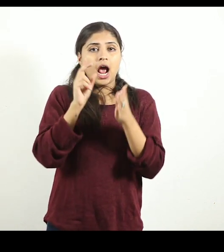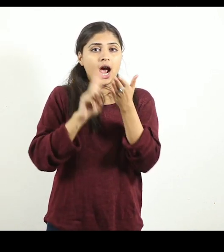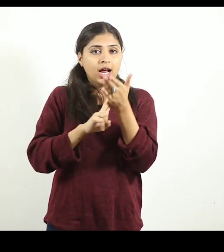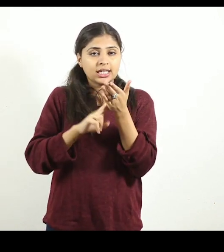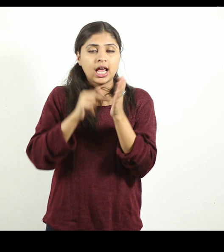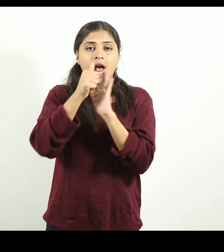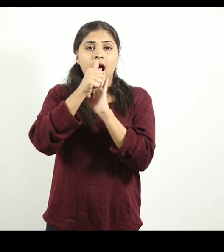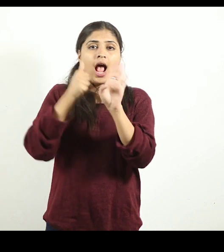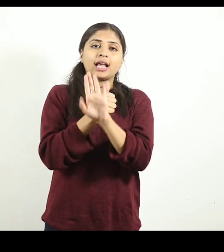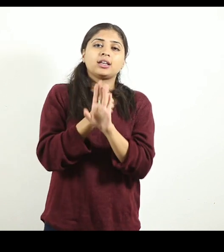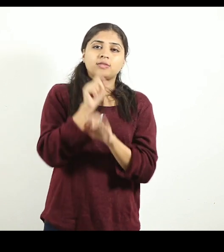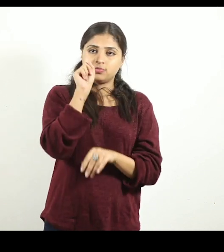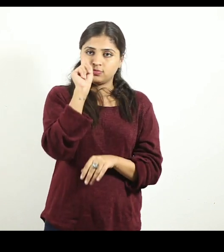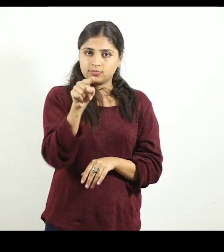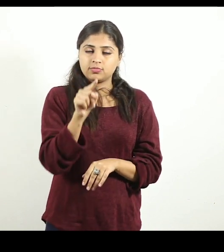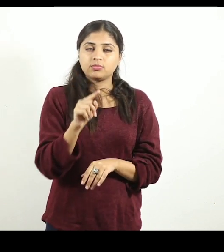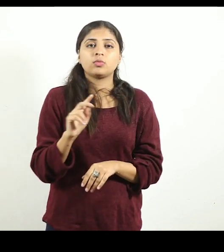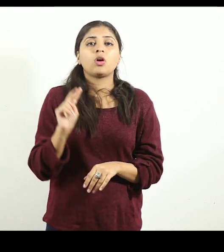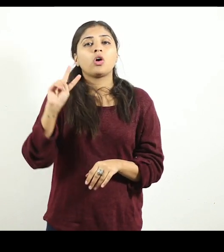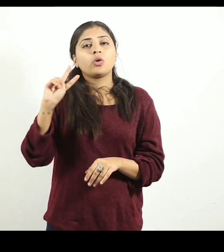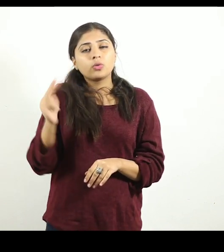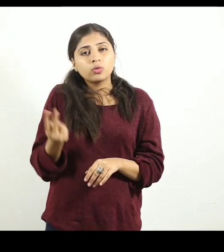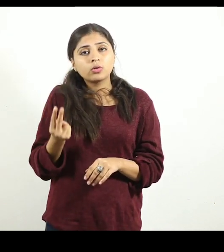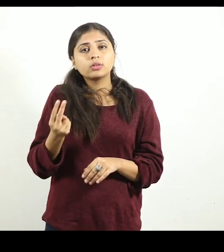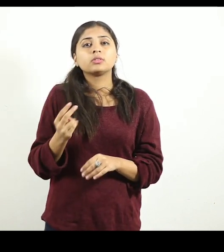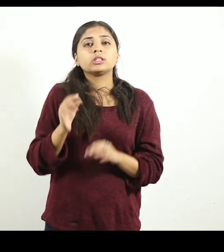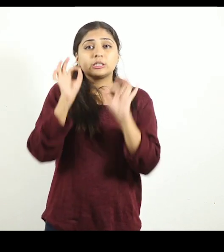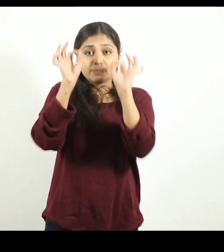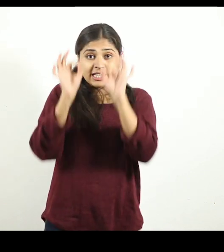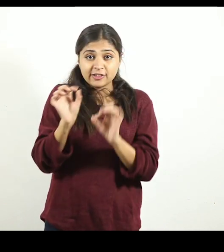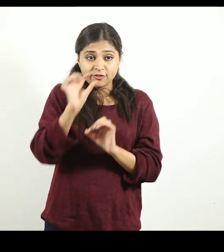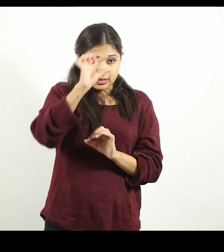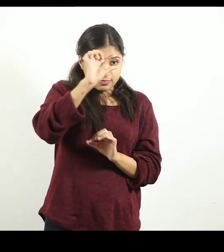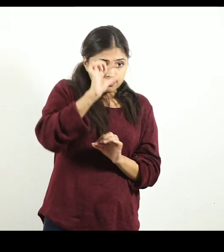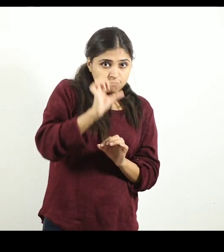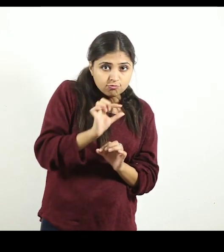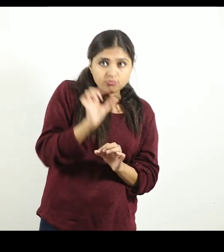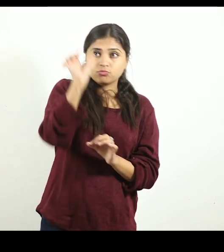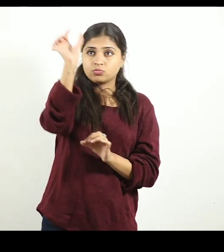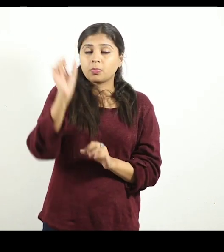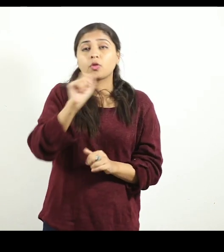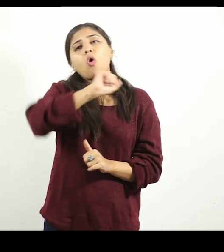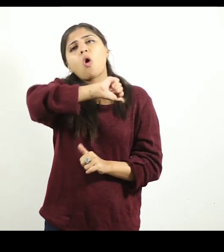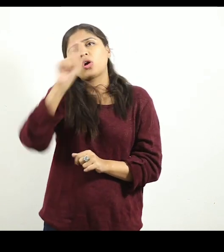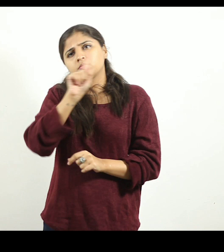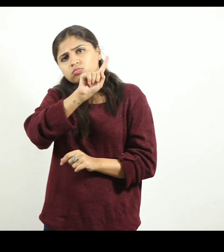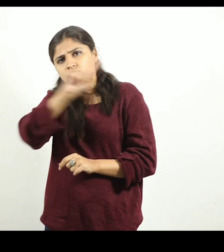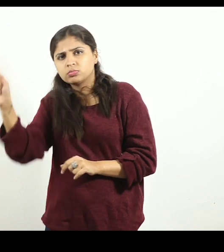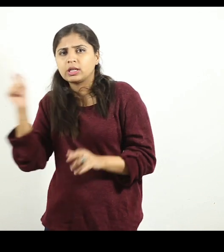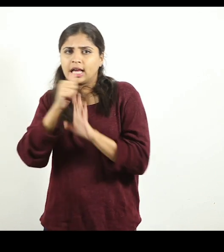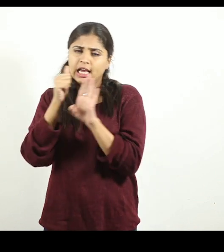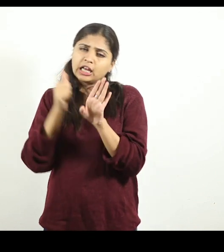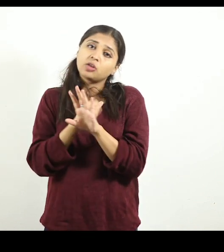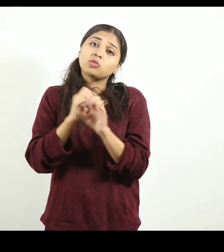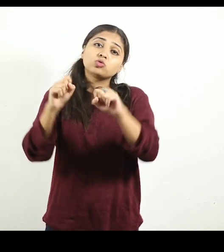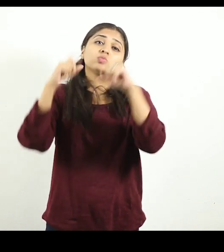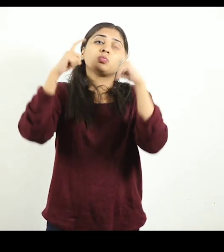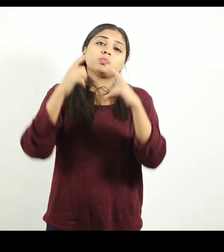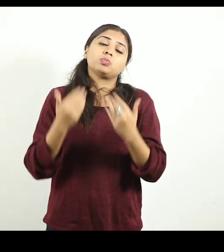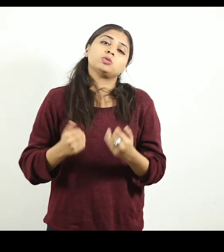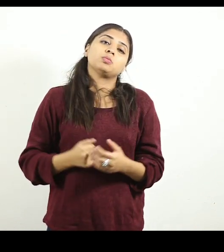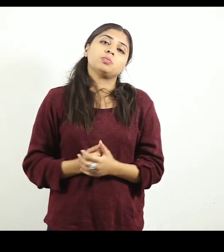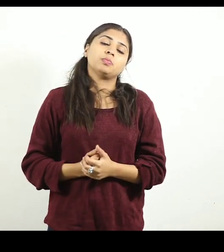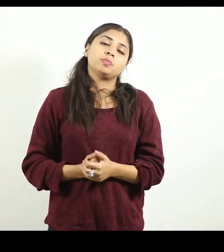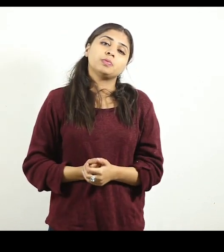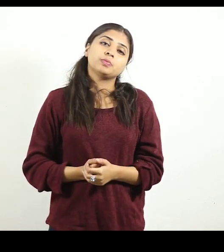command. You can either unhide specific rows and columns or you can hide all hidden rows and columns at the same time.